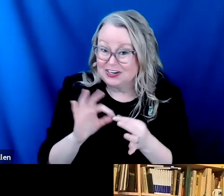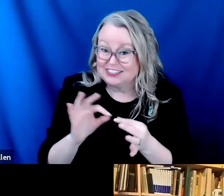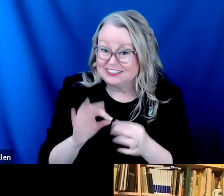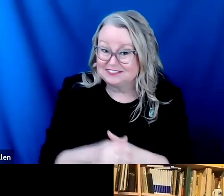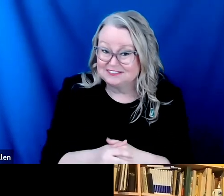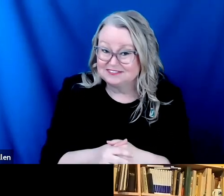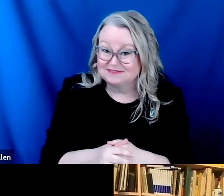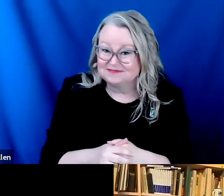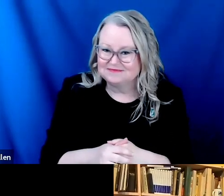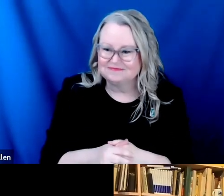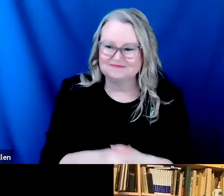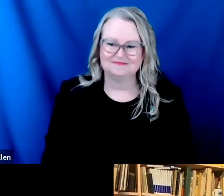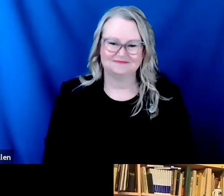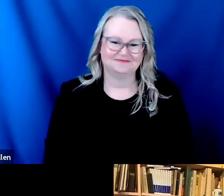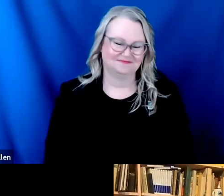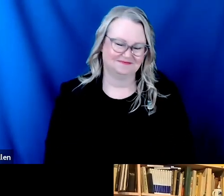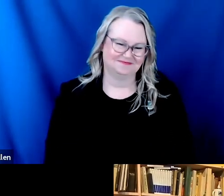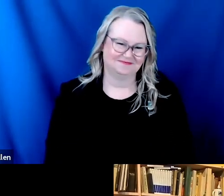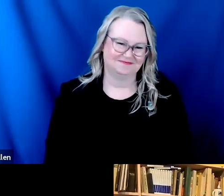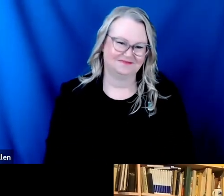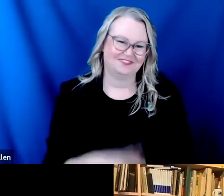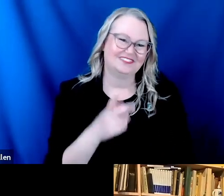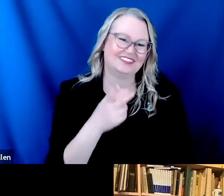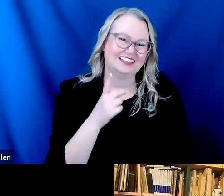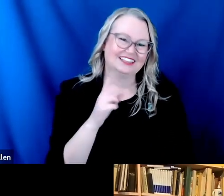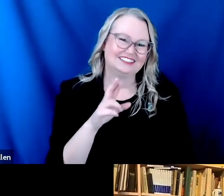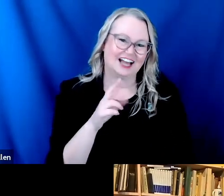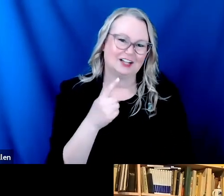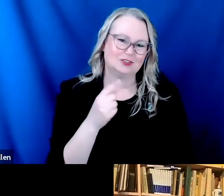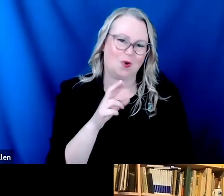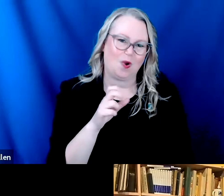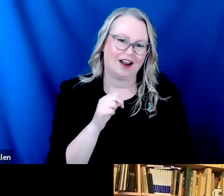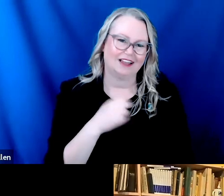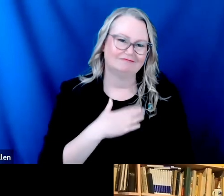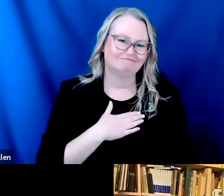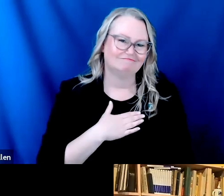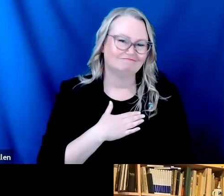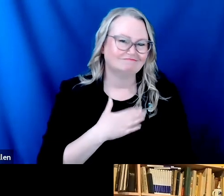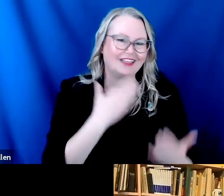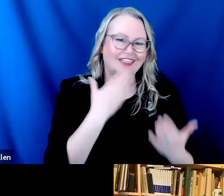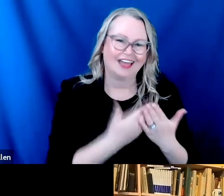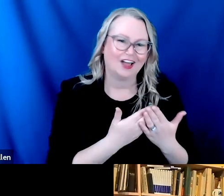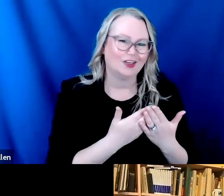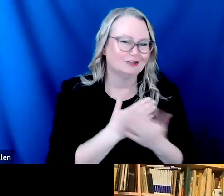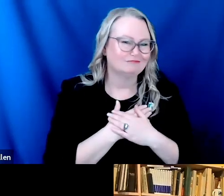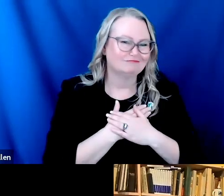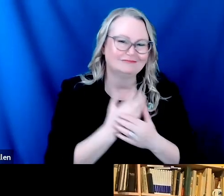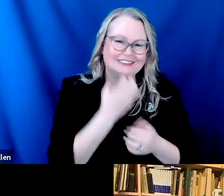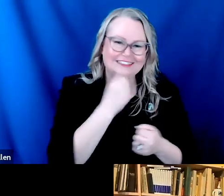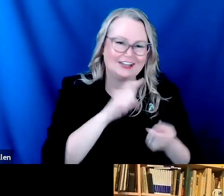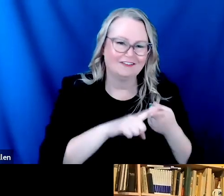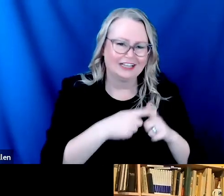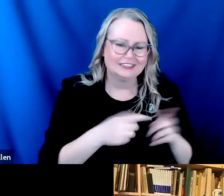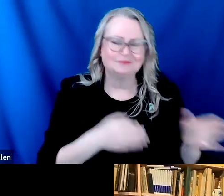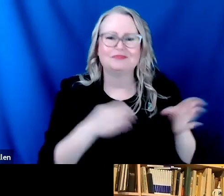Thank you, Kenji. Thanks, dear friend. Folks, as you go through life, you have to watch what